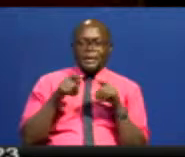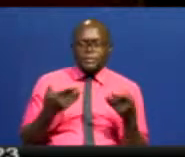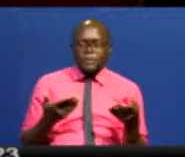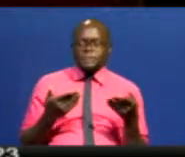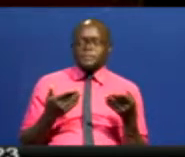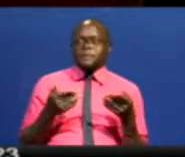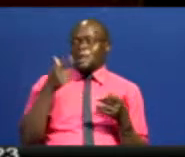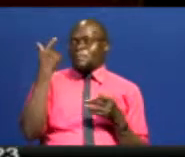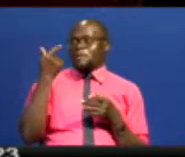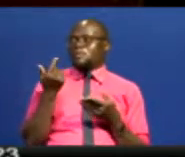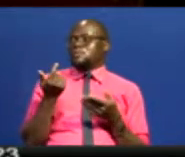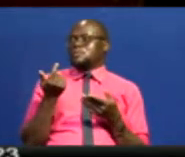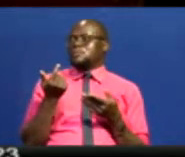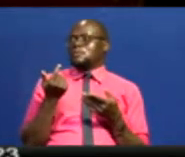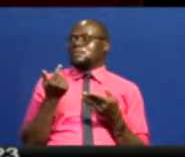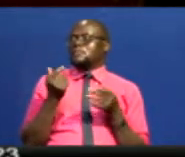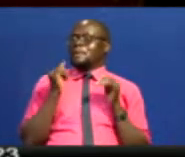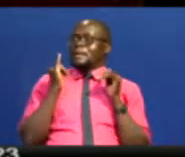because of emerging